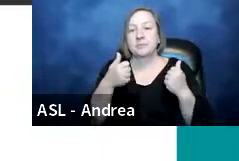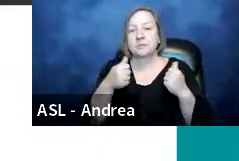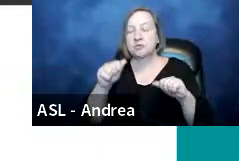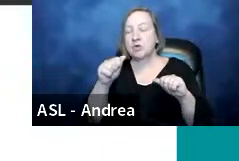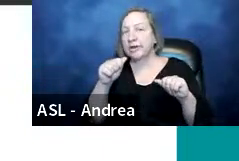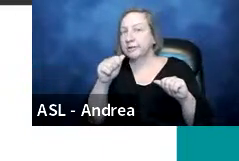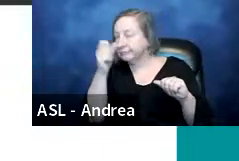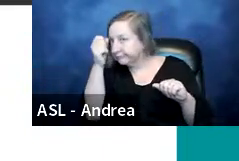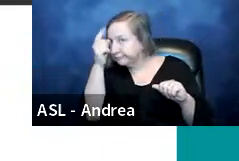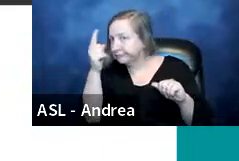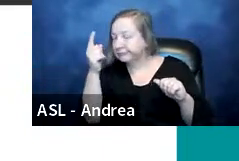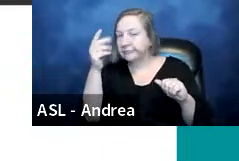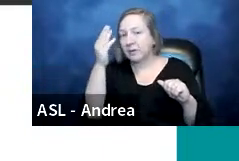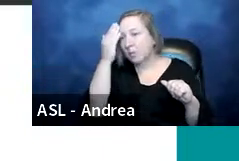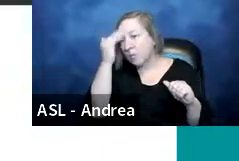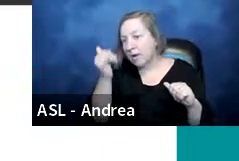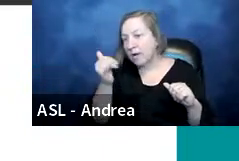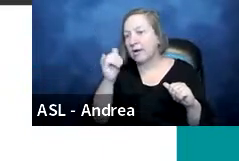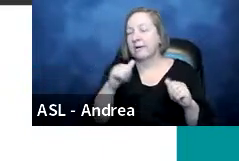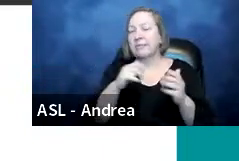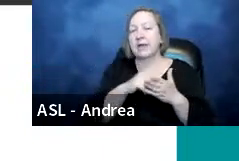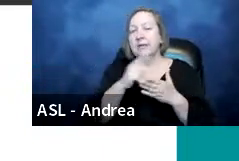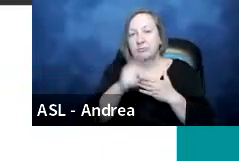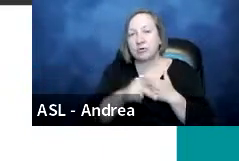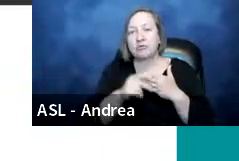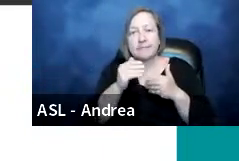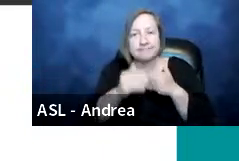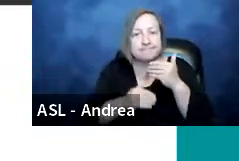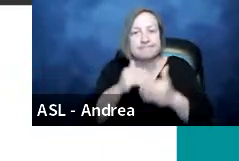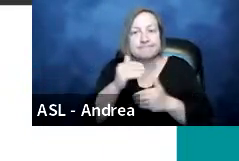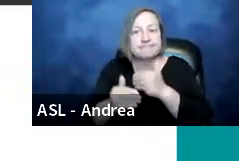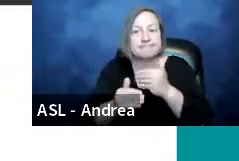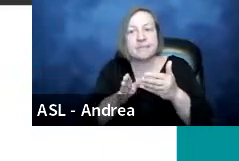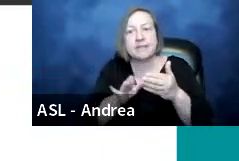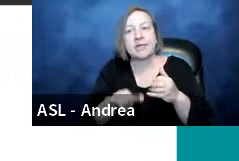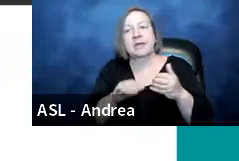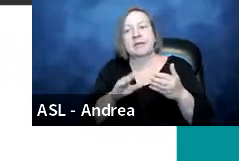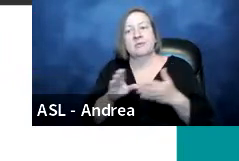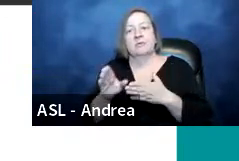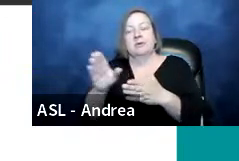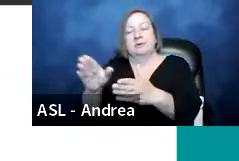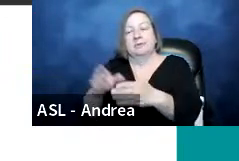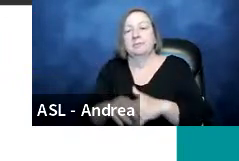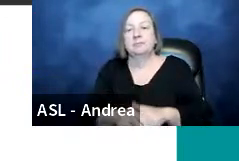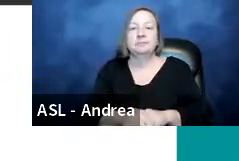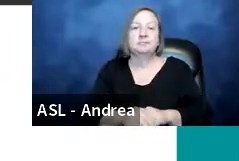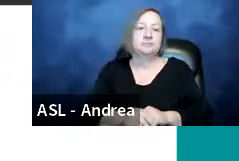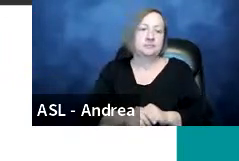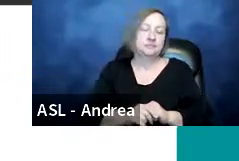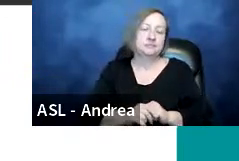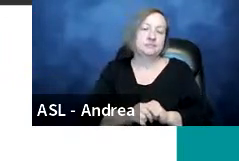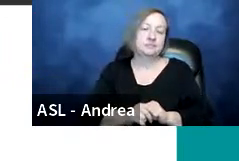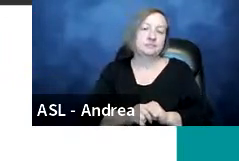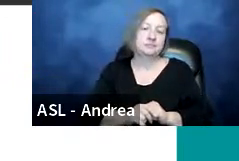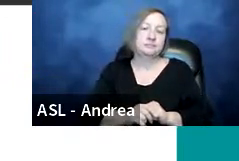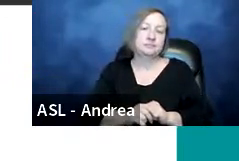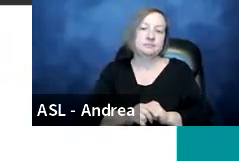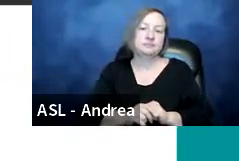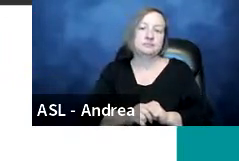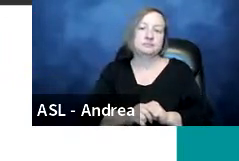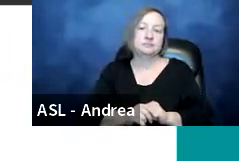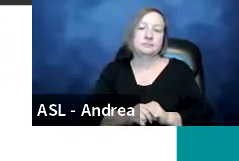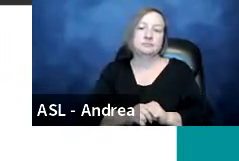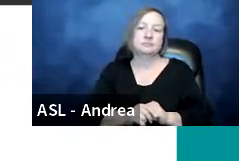of why the program is proceeding on the path that it's proceeding. So it's been